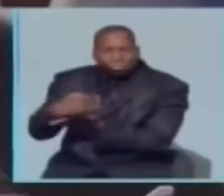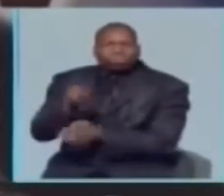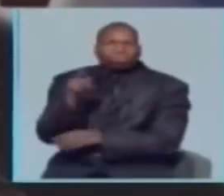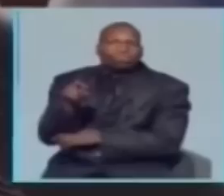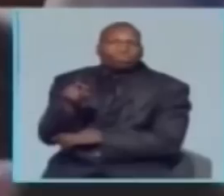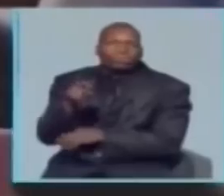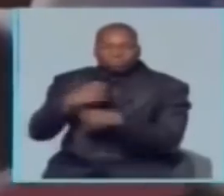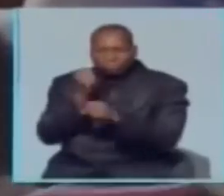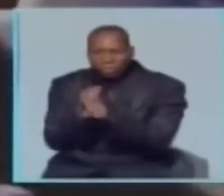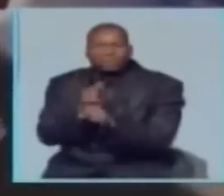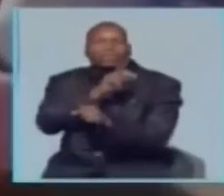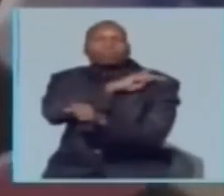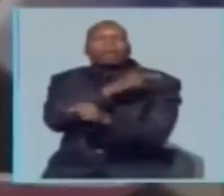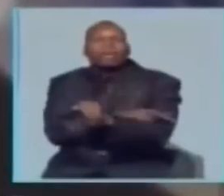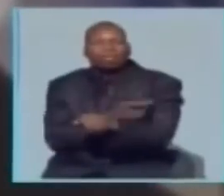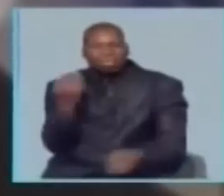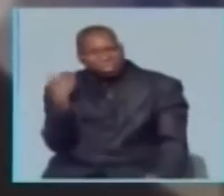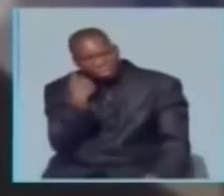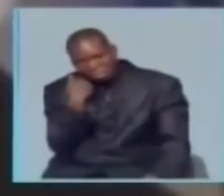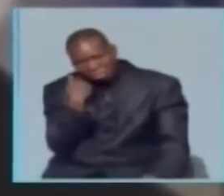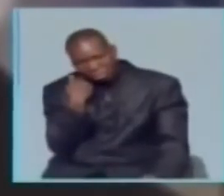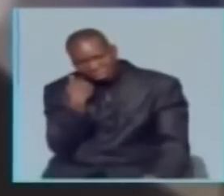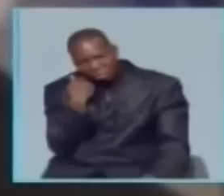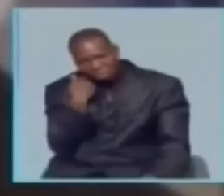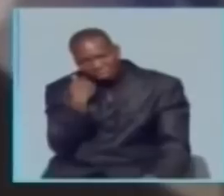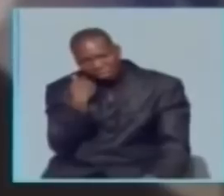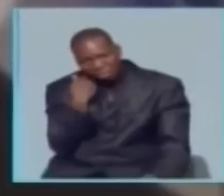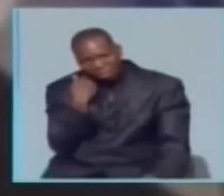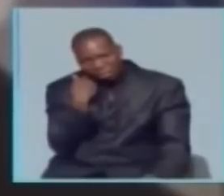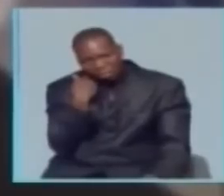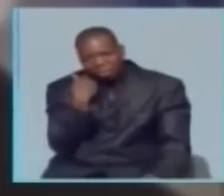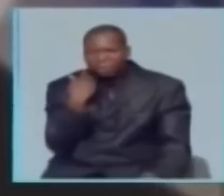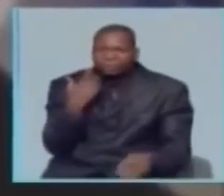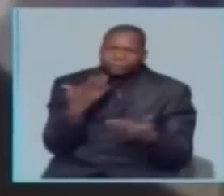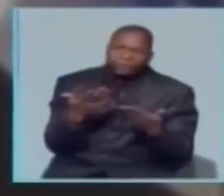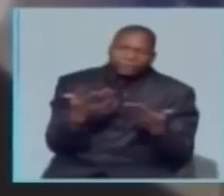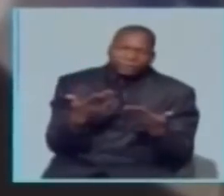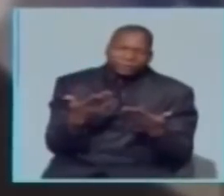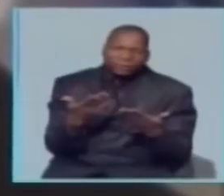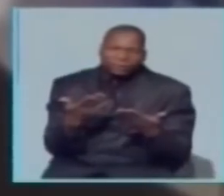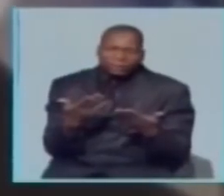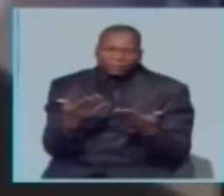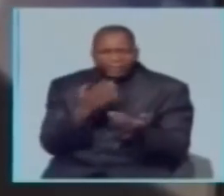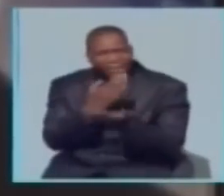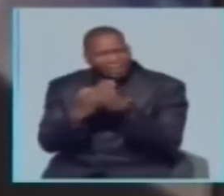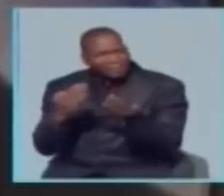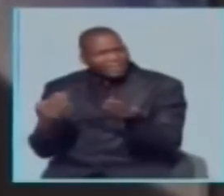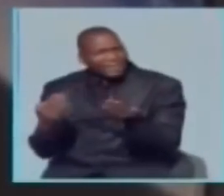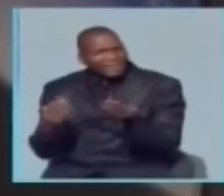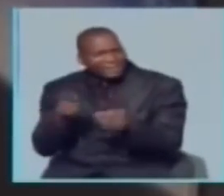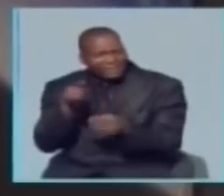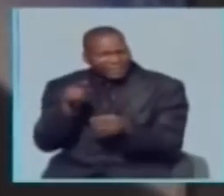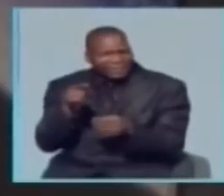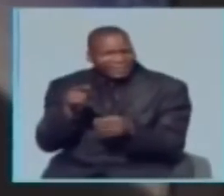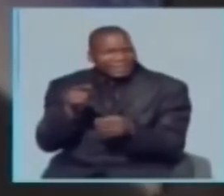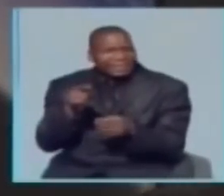potential to reinvest in its machinery, so to speak. Is that something that you would take as something that